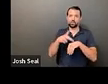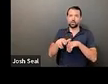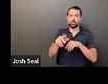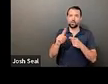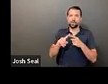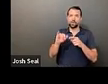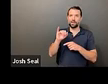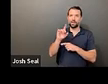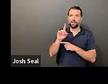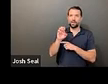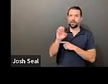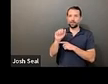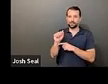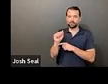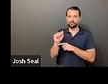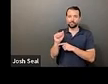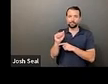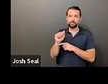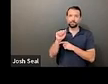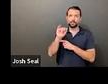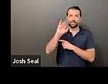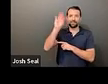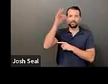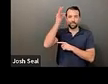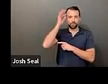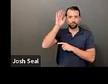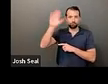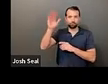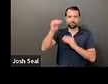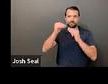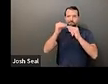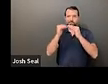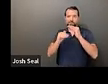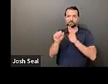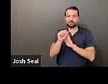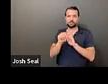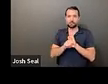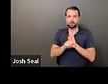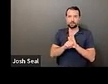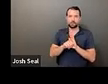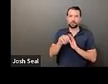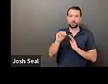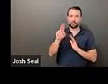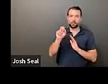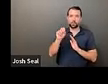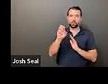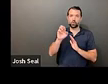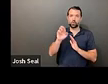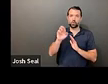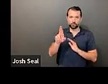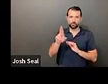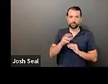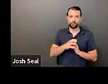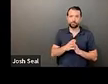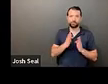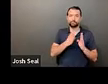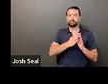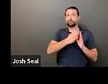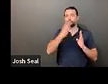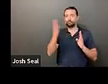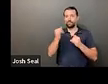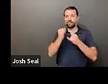that is the MUSER reference, the state regs, okay? And then the last one is the criteria.